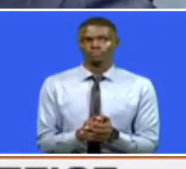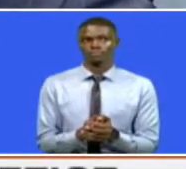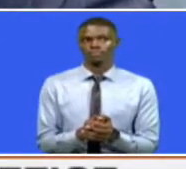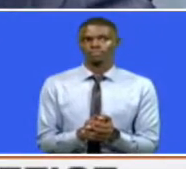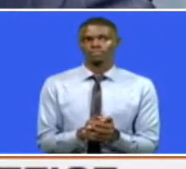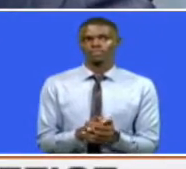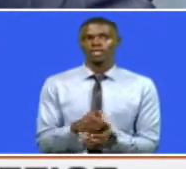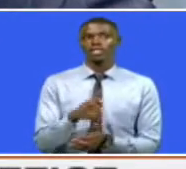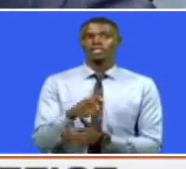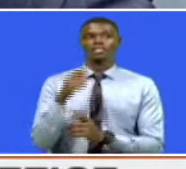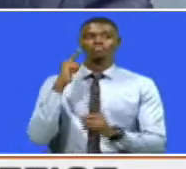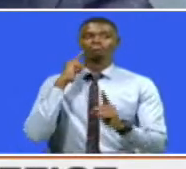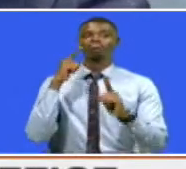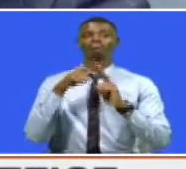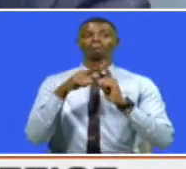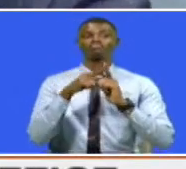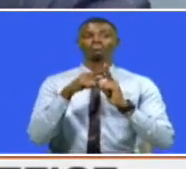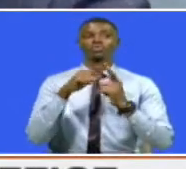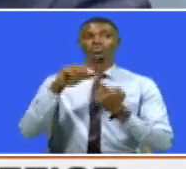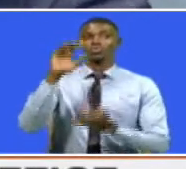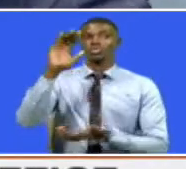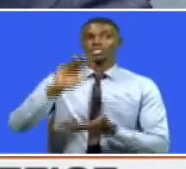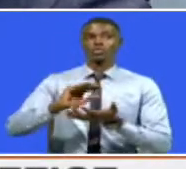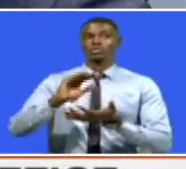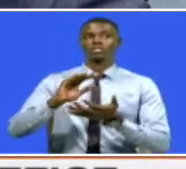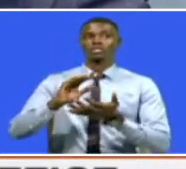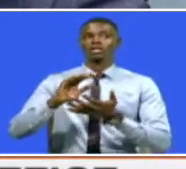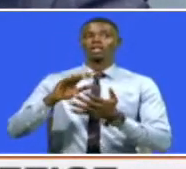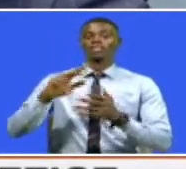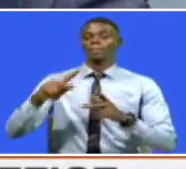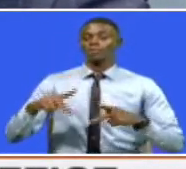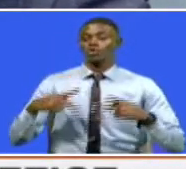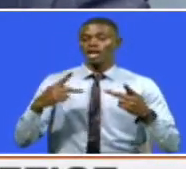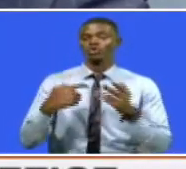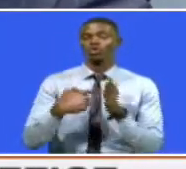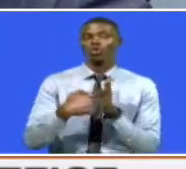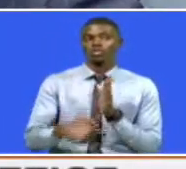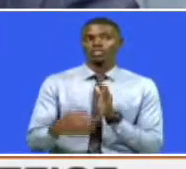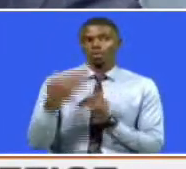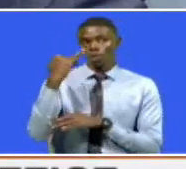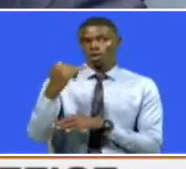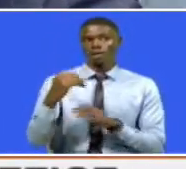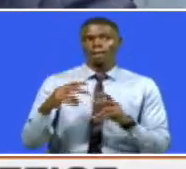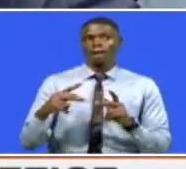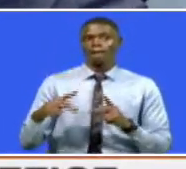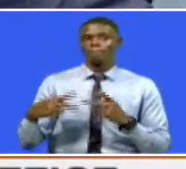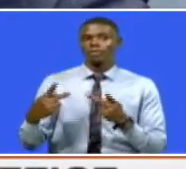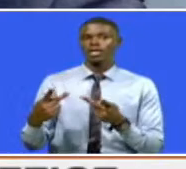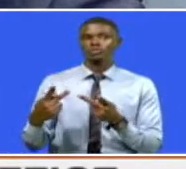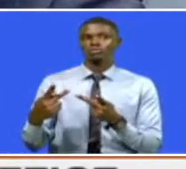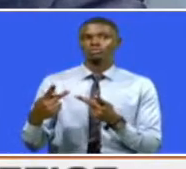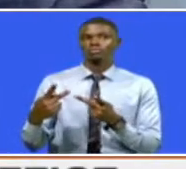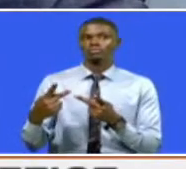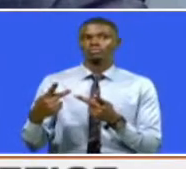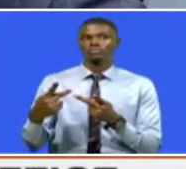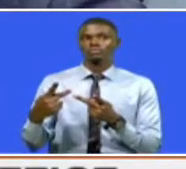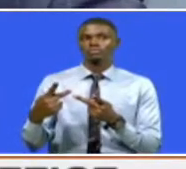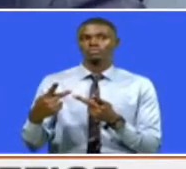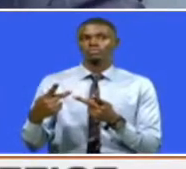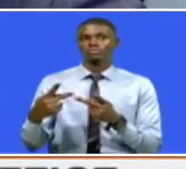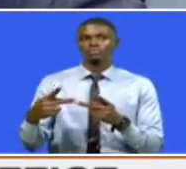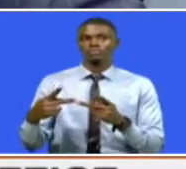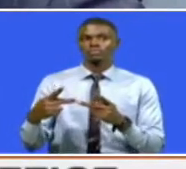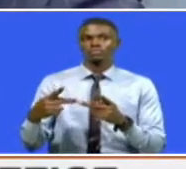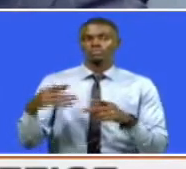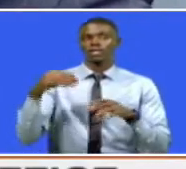this is intended to reduce the overall cost of the production, because the cost of output is a function of the cost of the product,